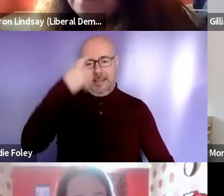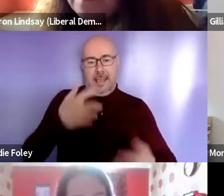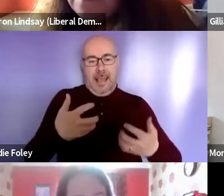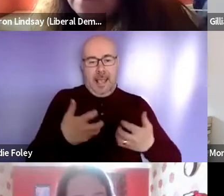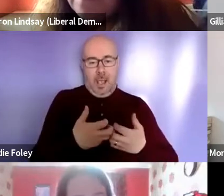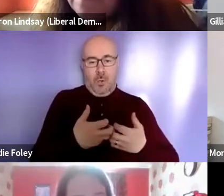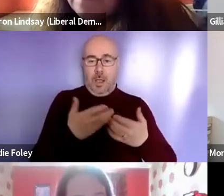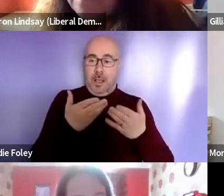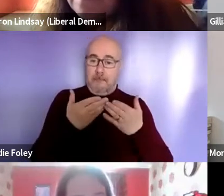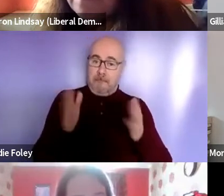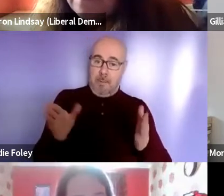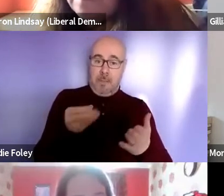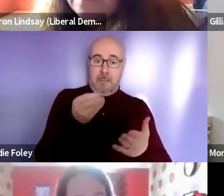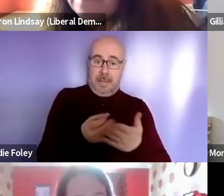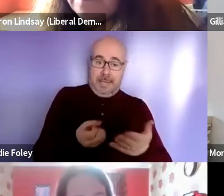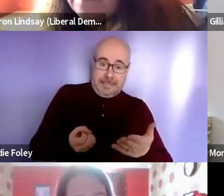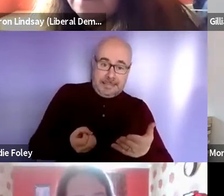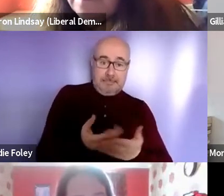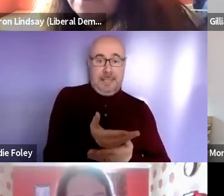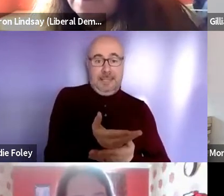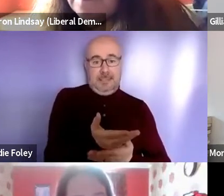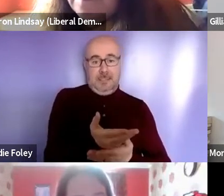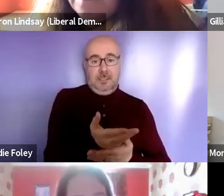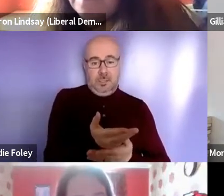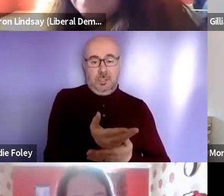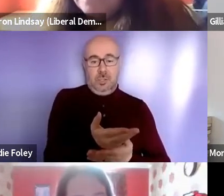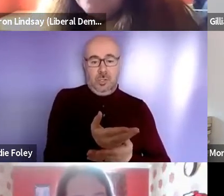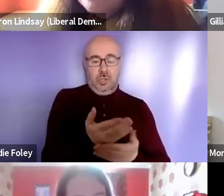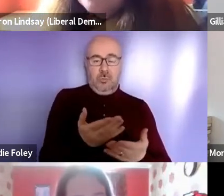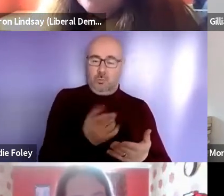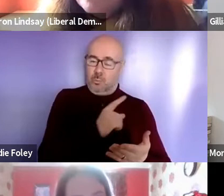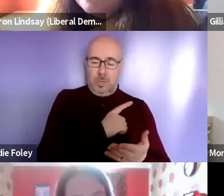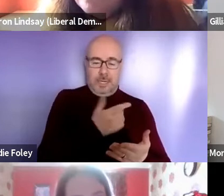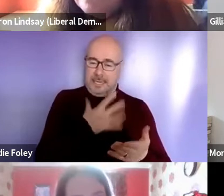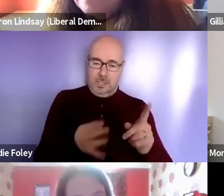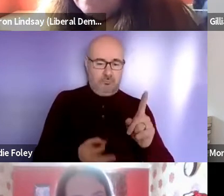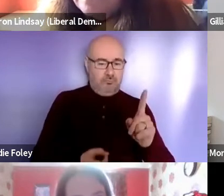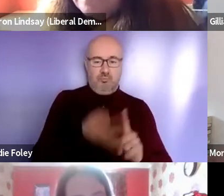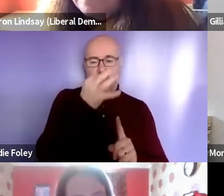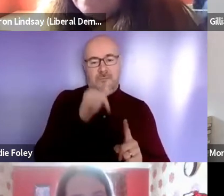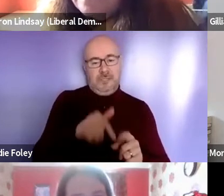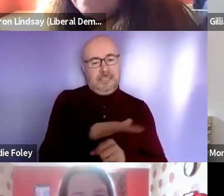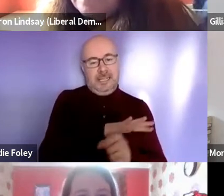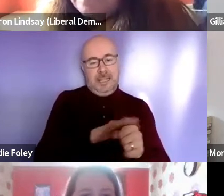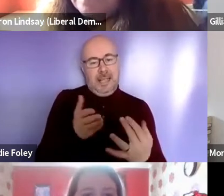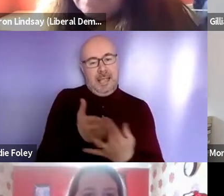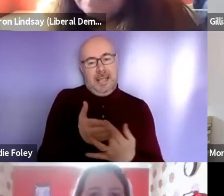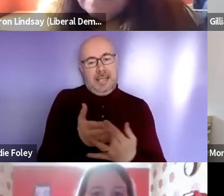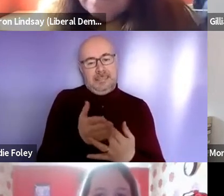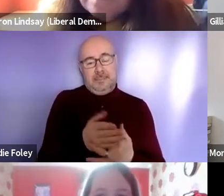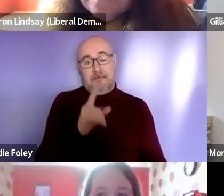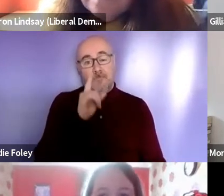spent. So I think we need to see wide change on that. I read last night that the editorial in today's